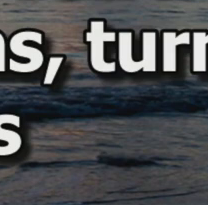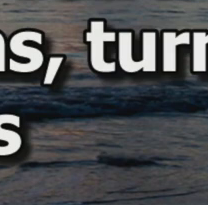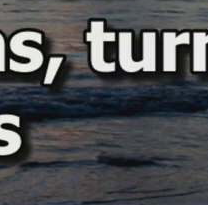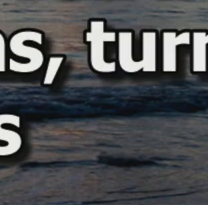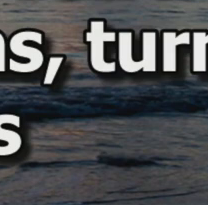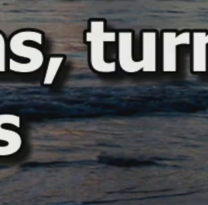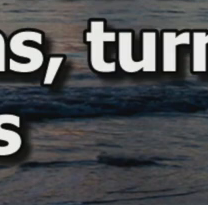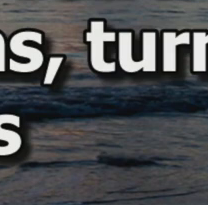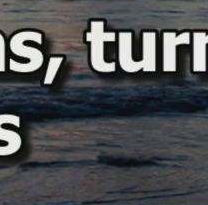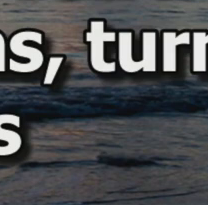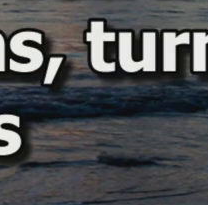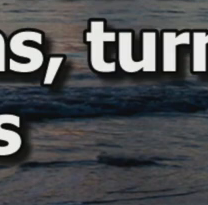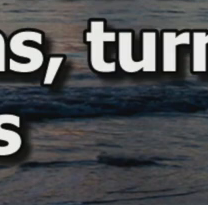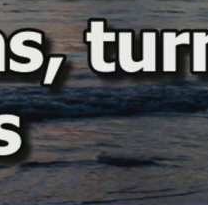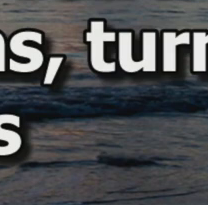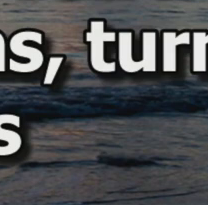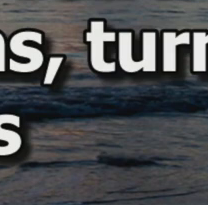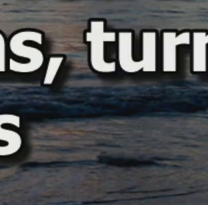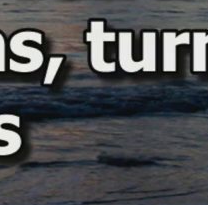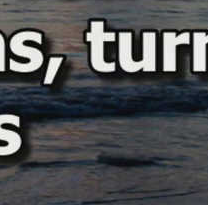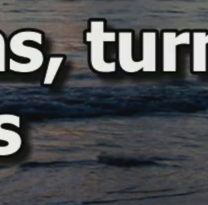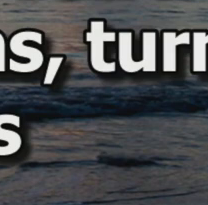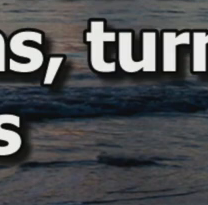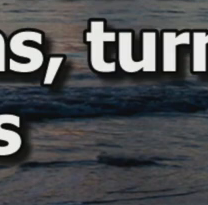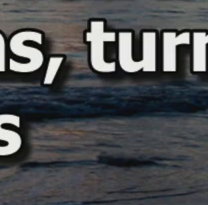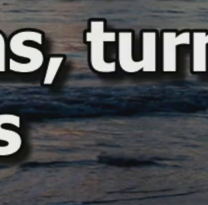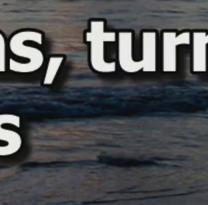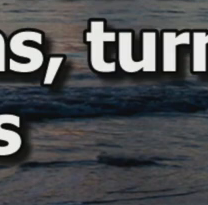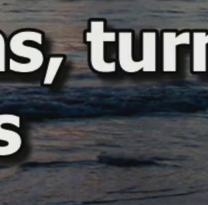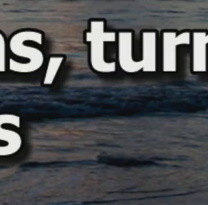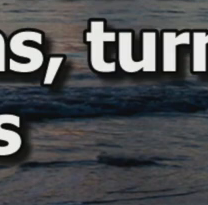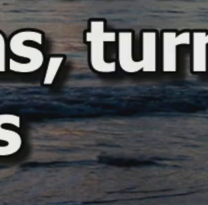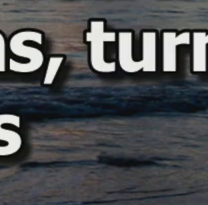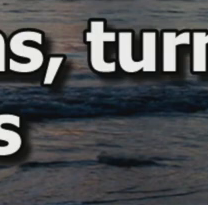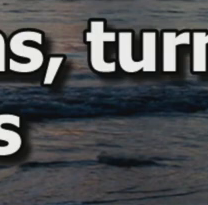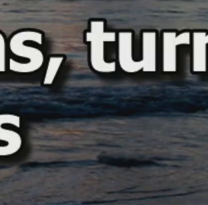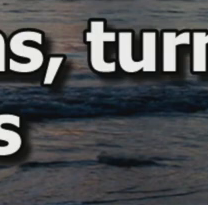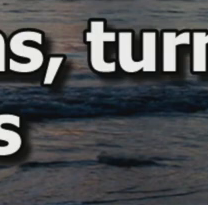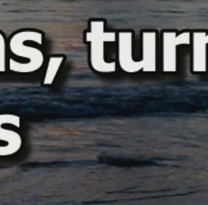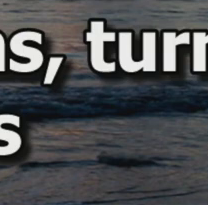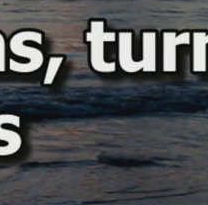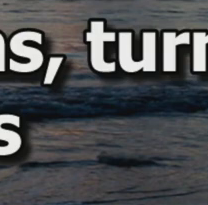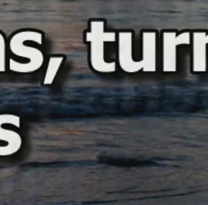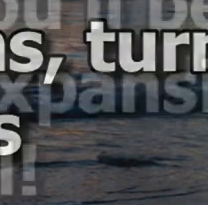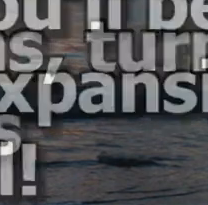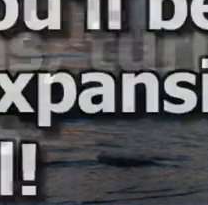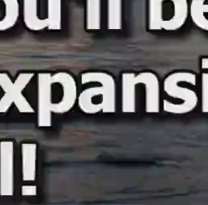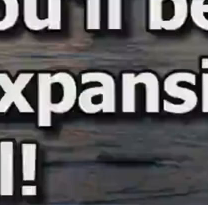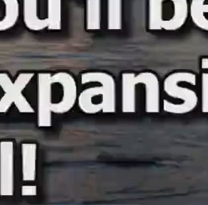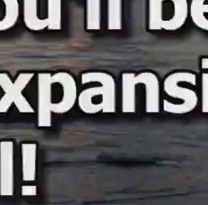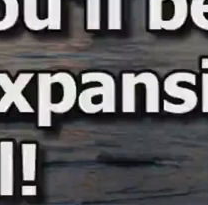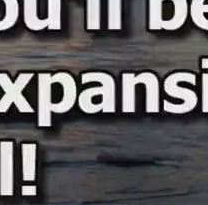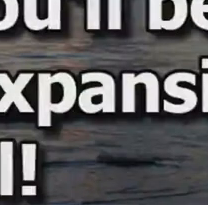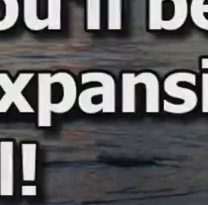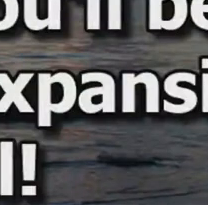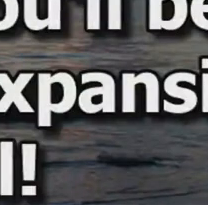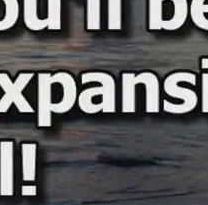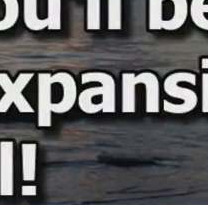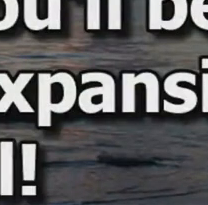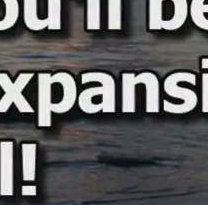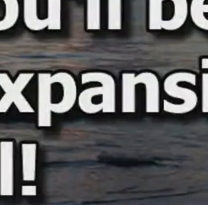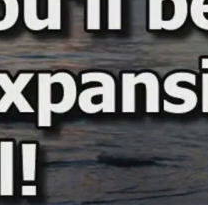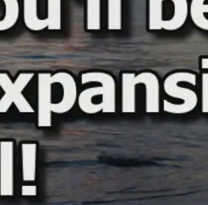will smooth out the mountains, turn those old hills into loamy soil. Verse 16.